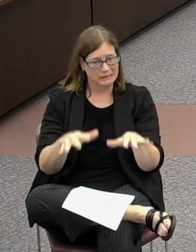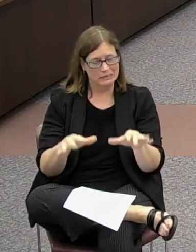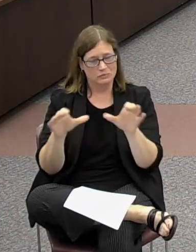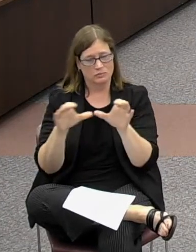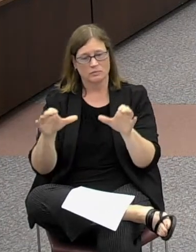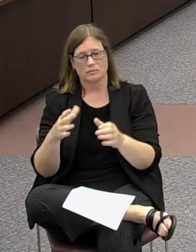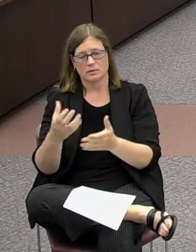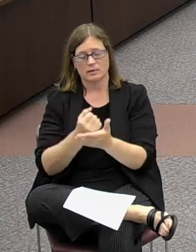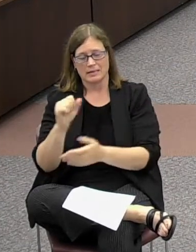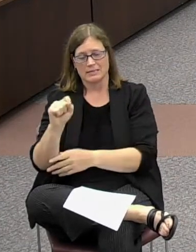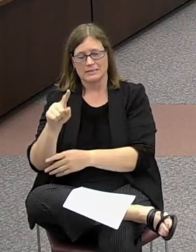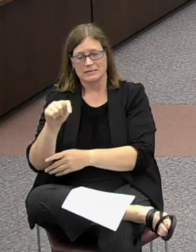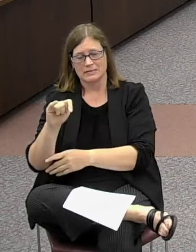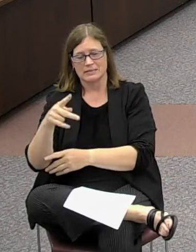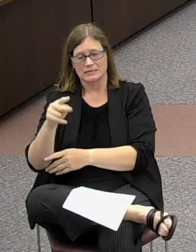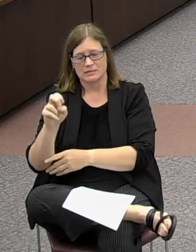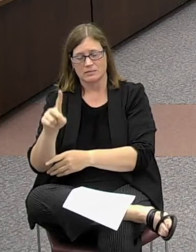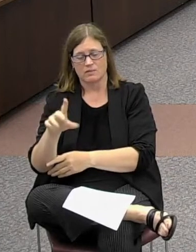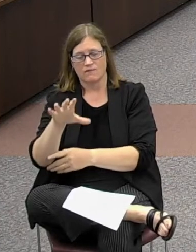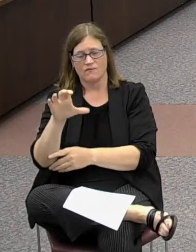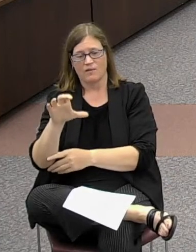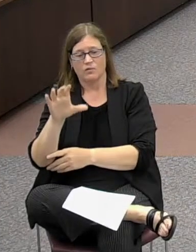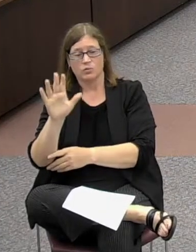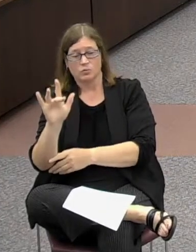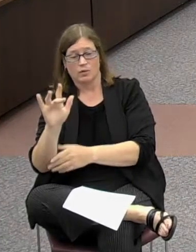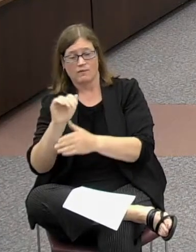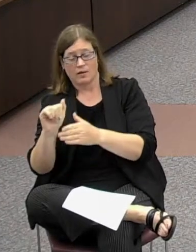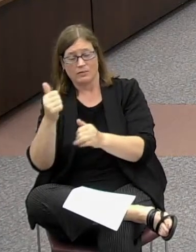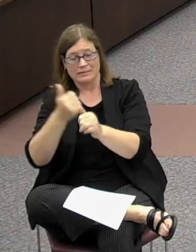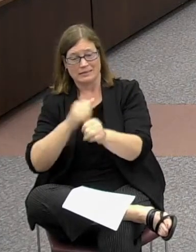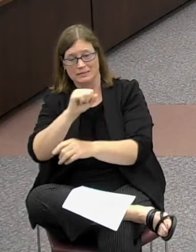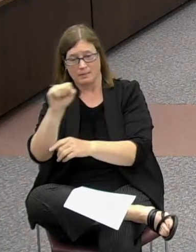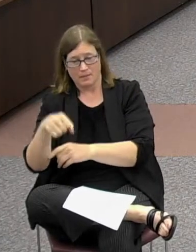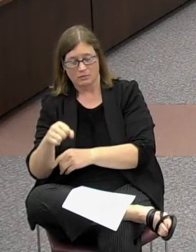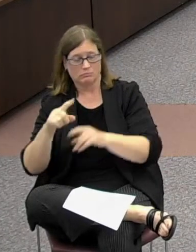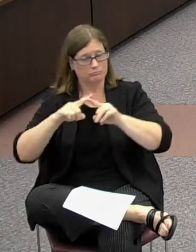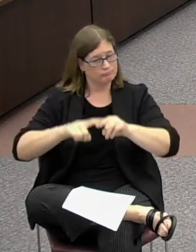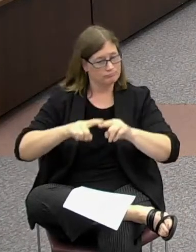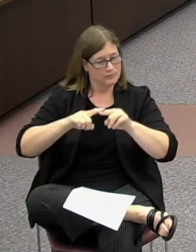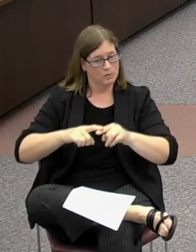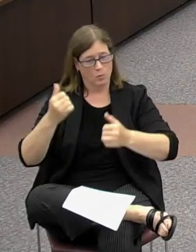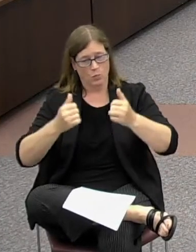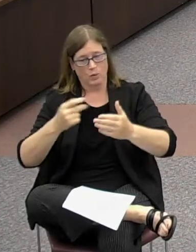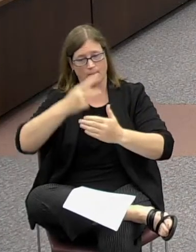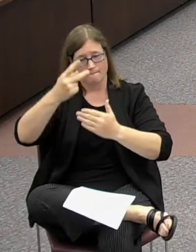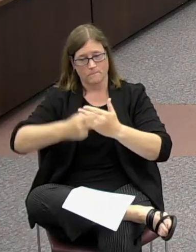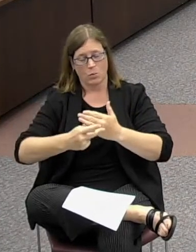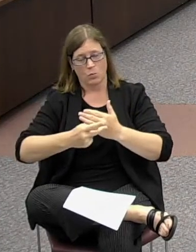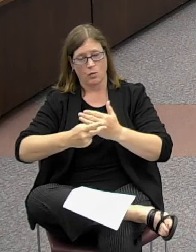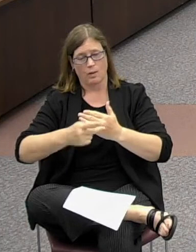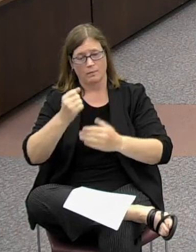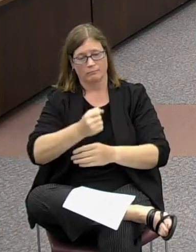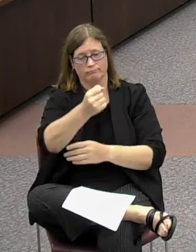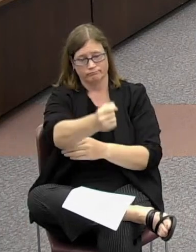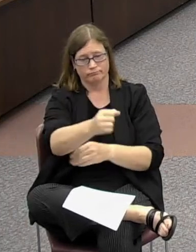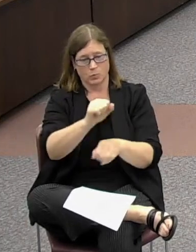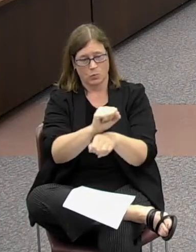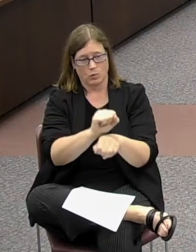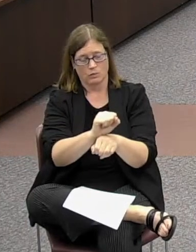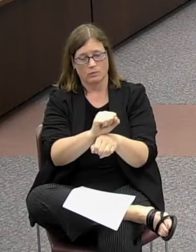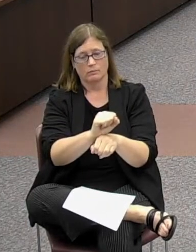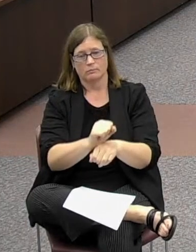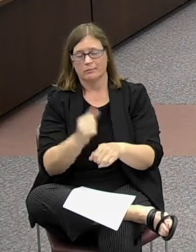earn stipends of up to $525 per semester, depending in which program they are working. And as I'm sure